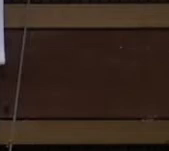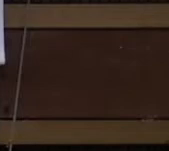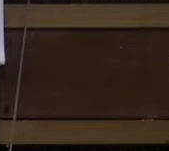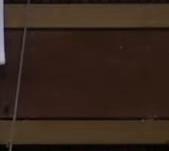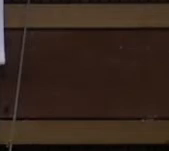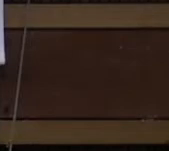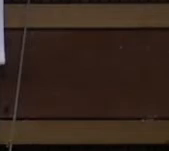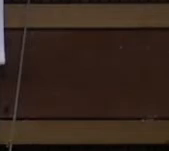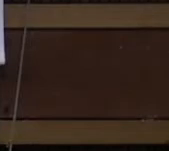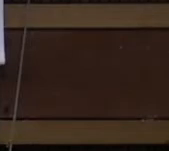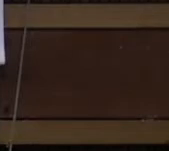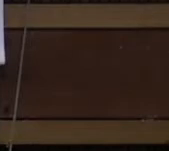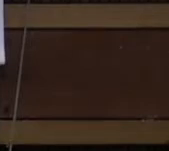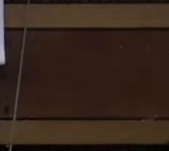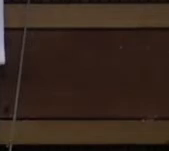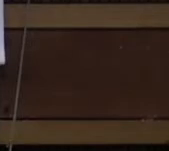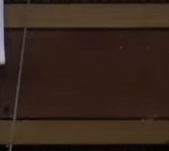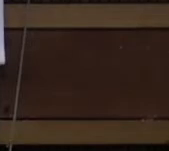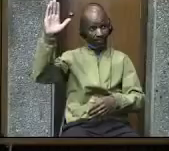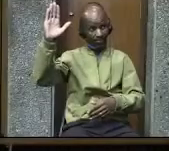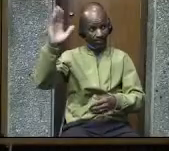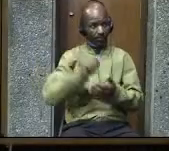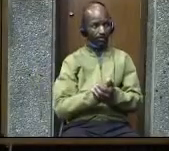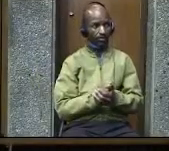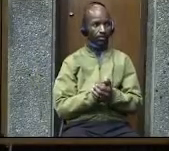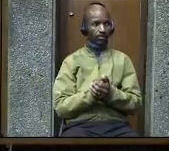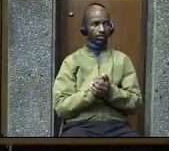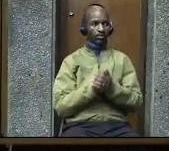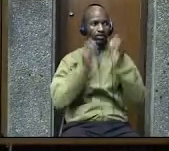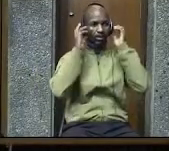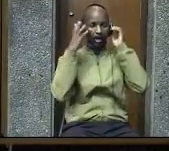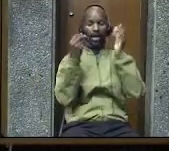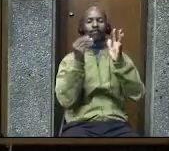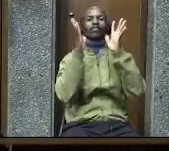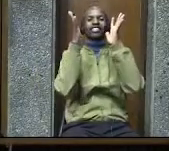When I called for the hands, there were